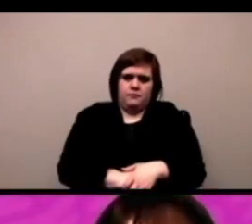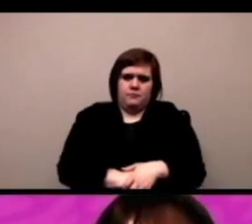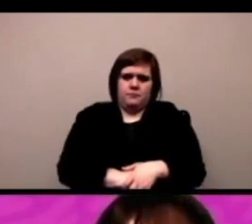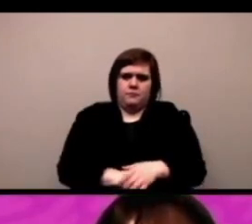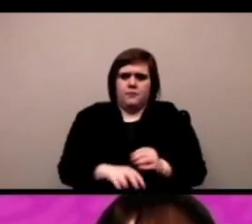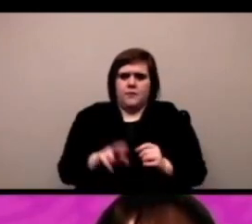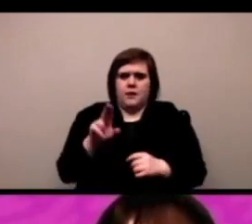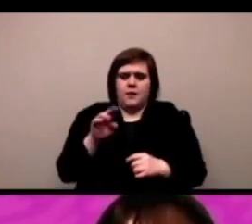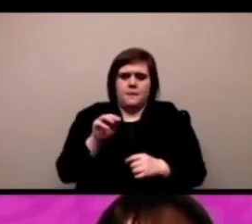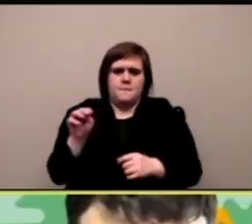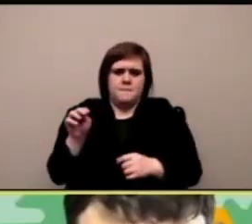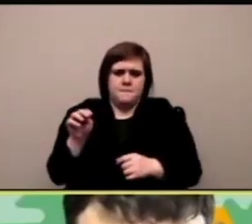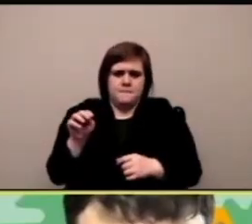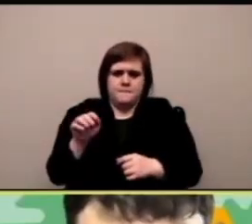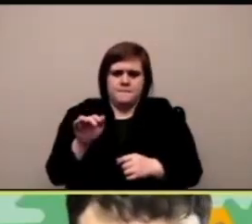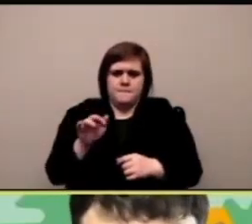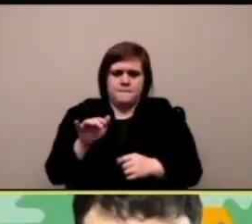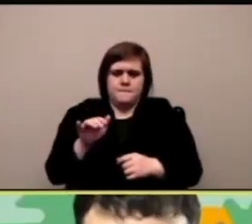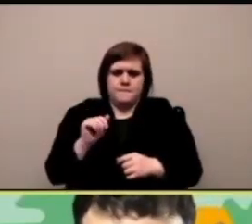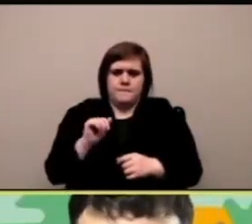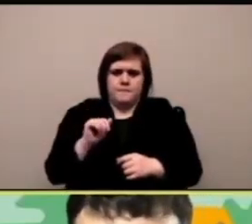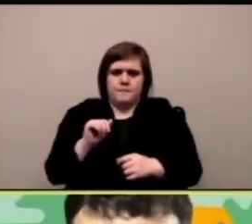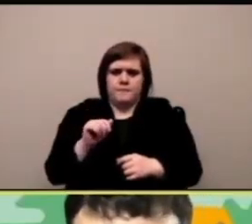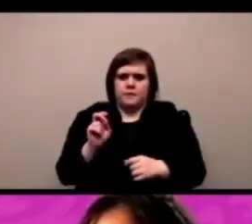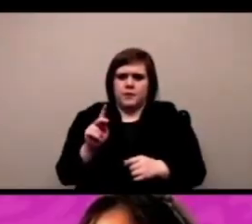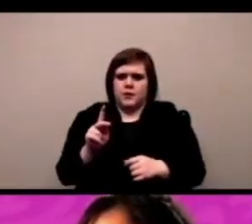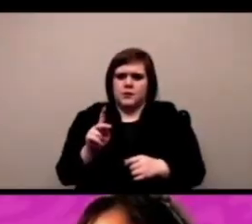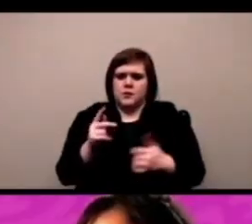And so now oh, go ahead.